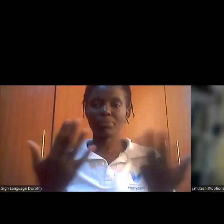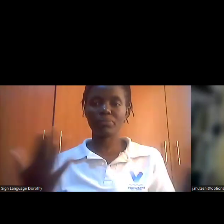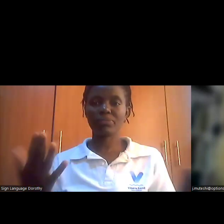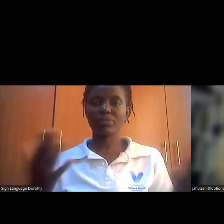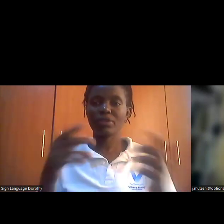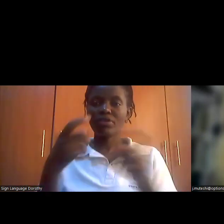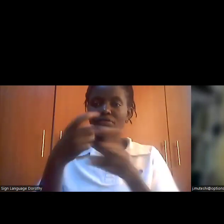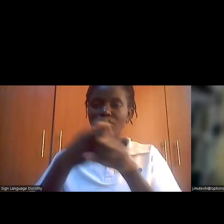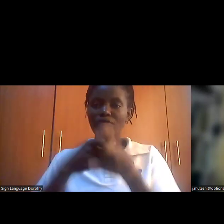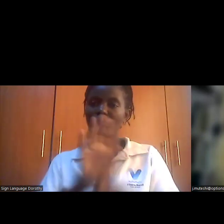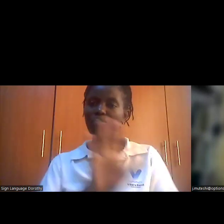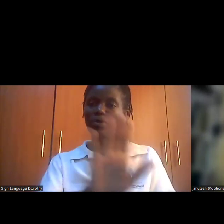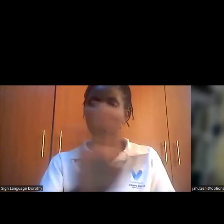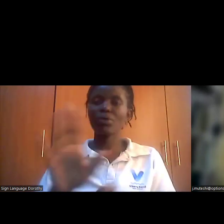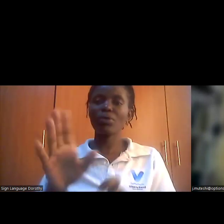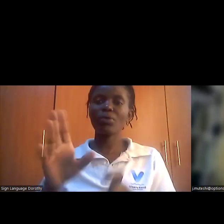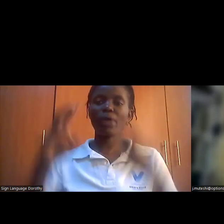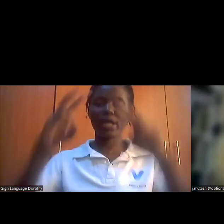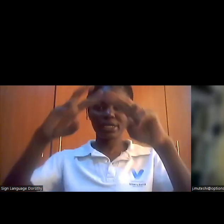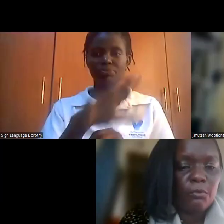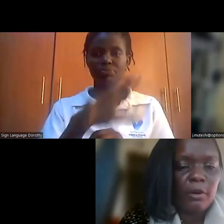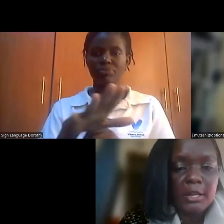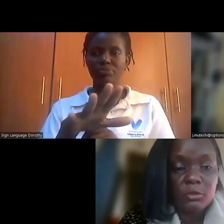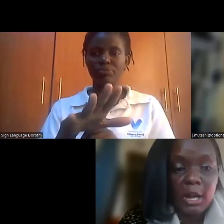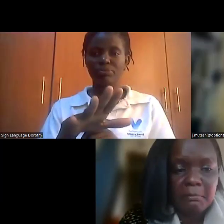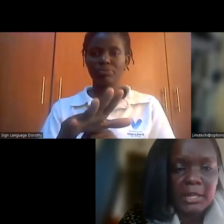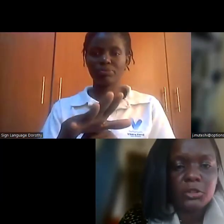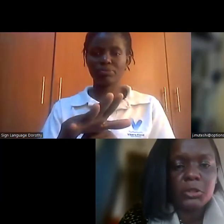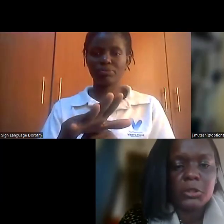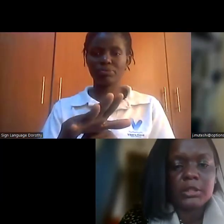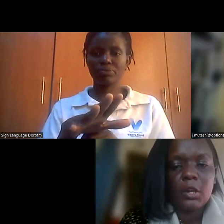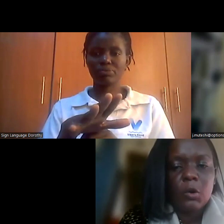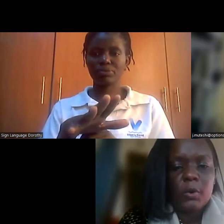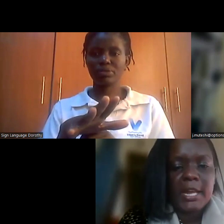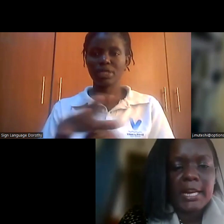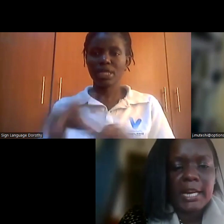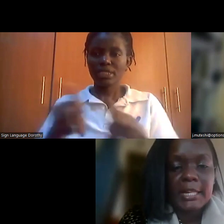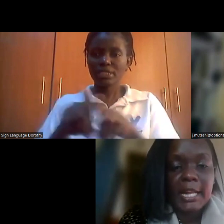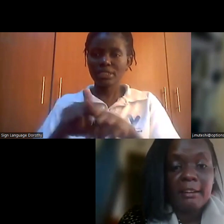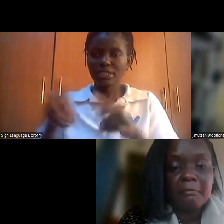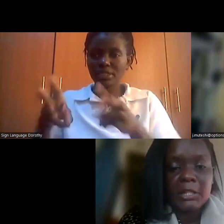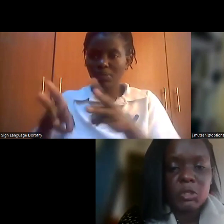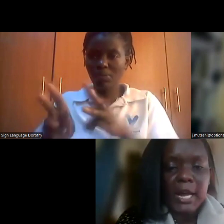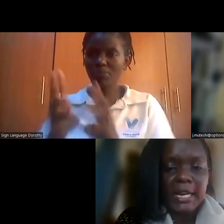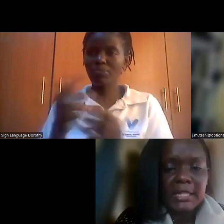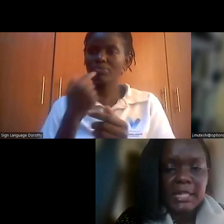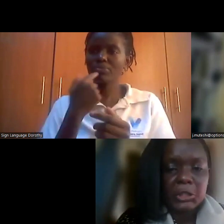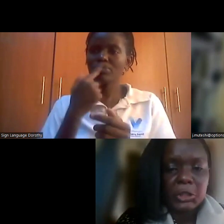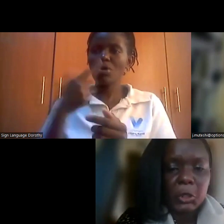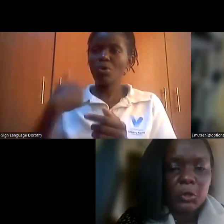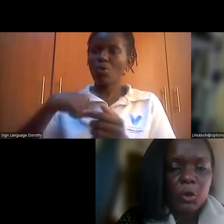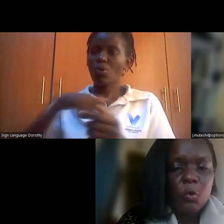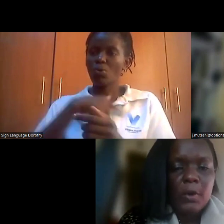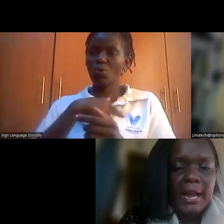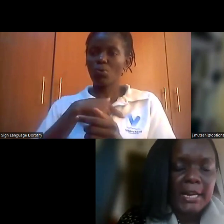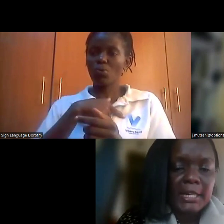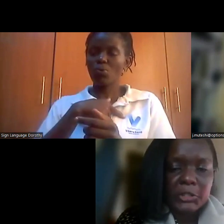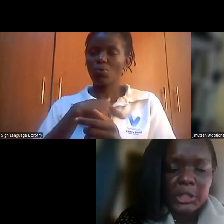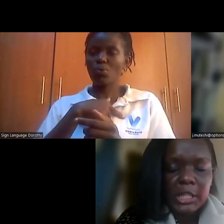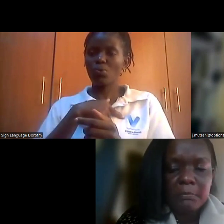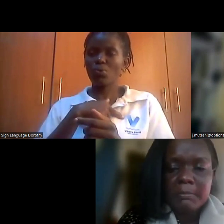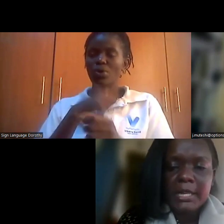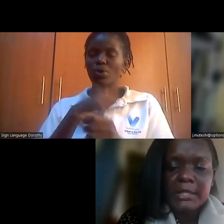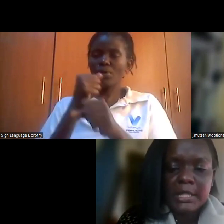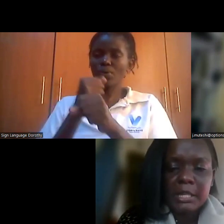Thank you so much, Dr. Jacinta. Well, as you have mentioned, we are a non-governmental organization. We are